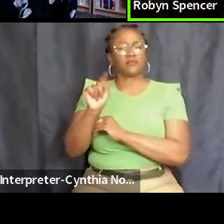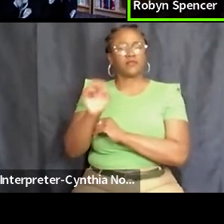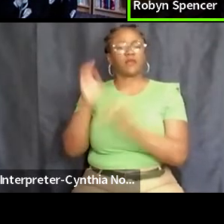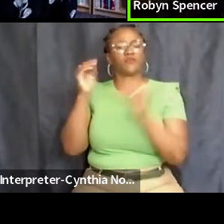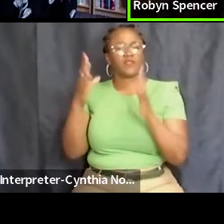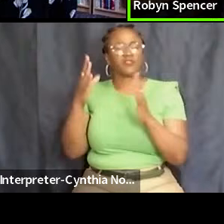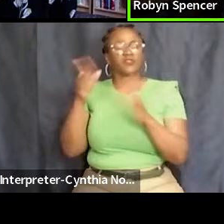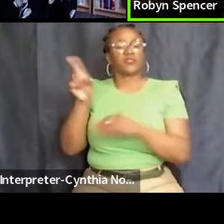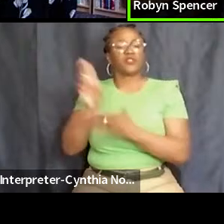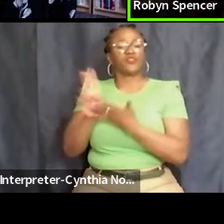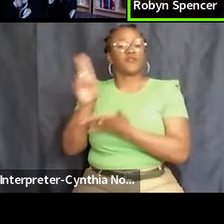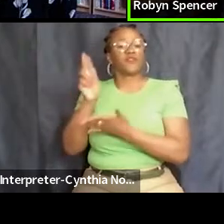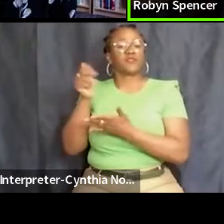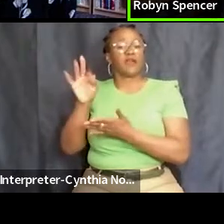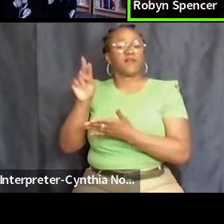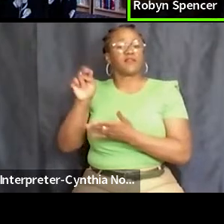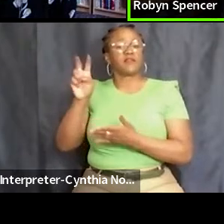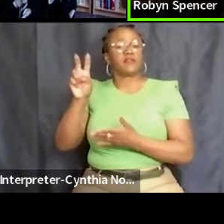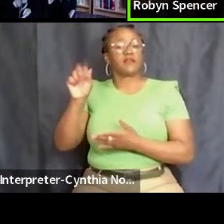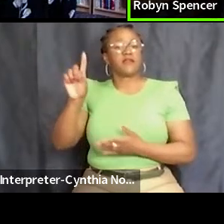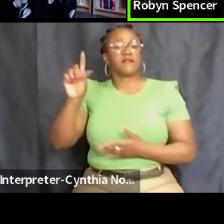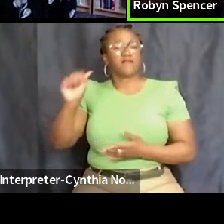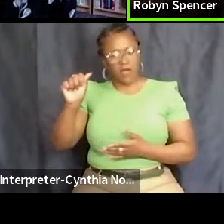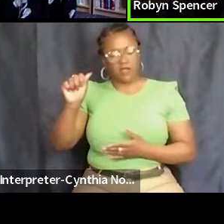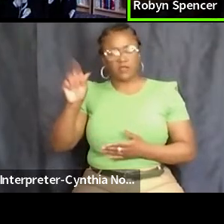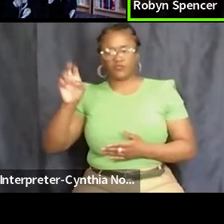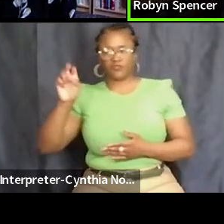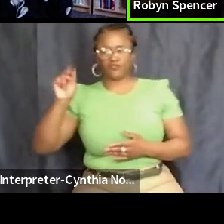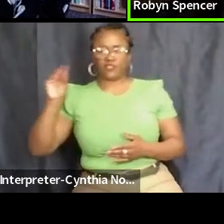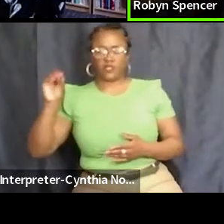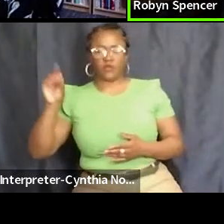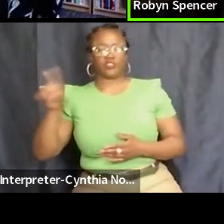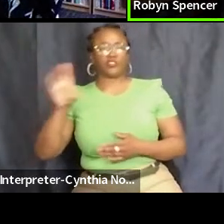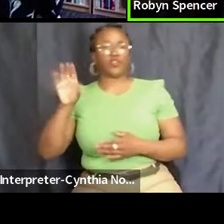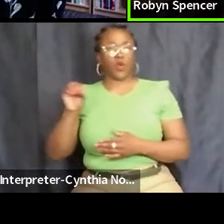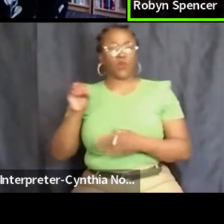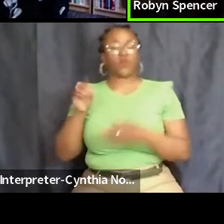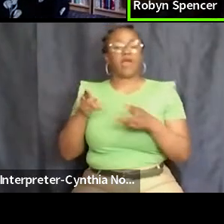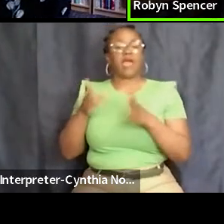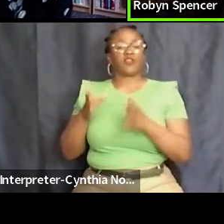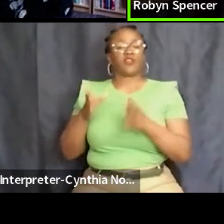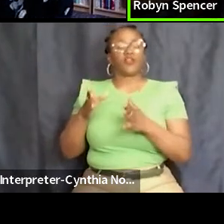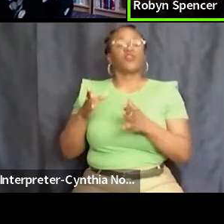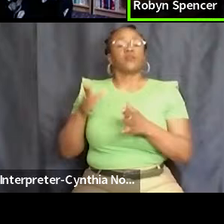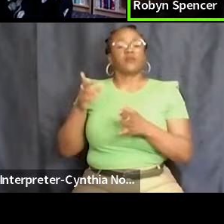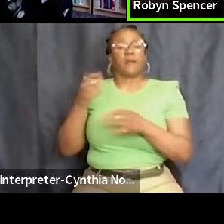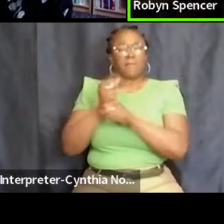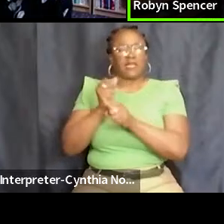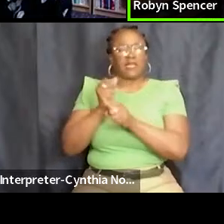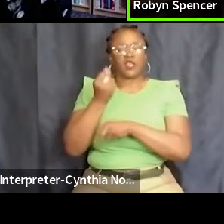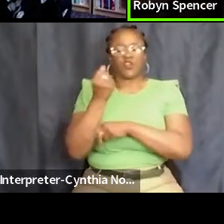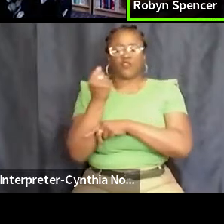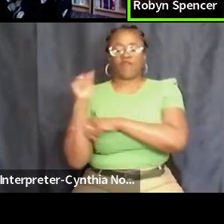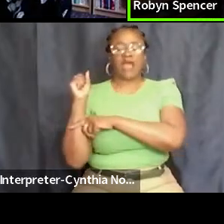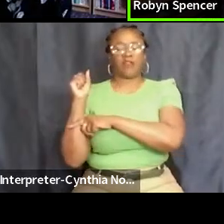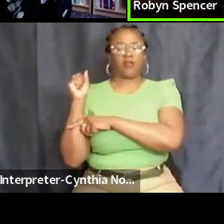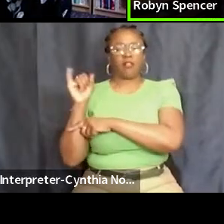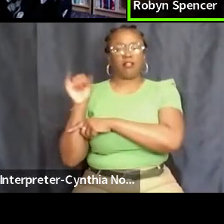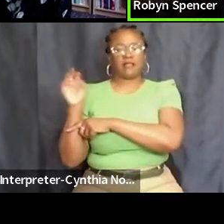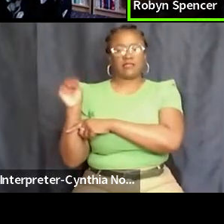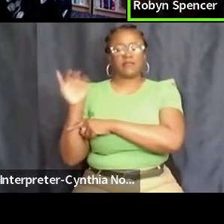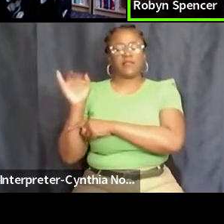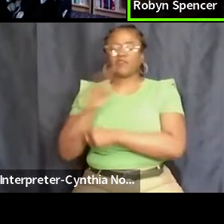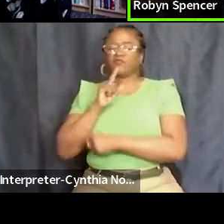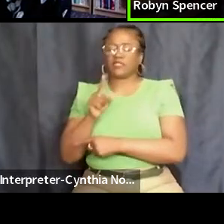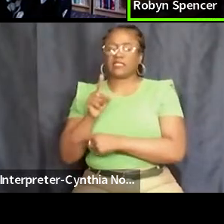the University of Nevada at Reno. She's co-editor of Remaking Radicalism, a grassroots documentary